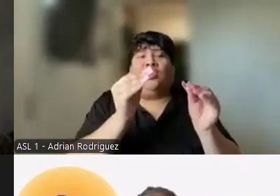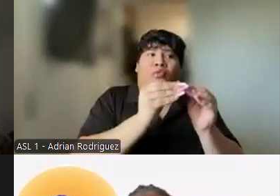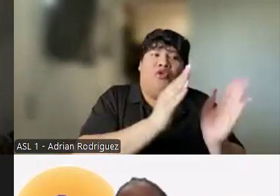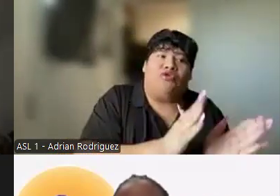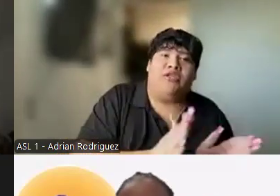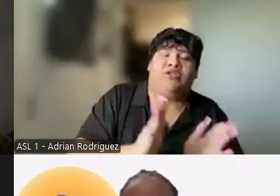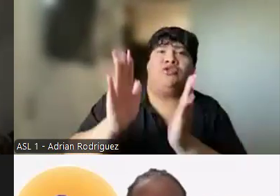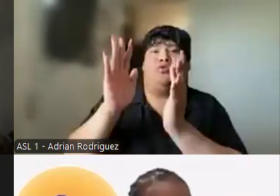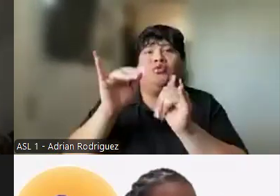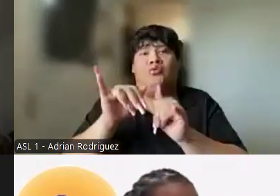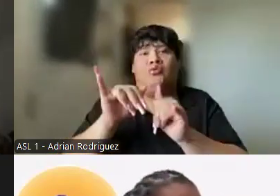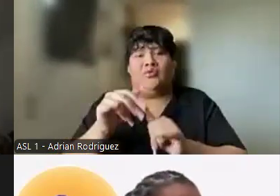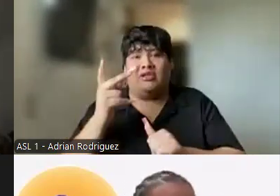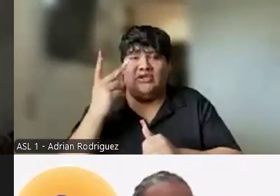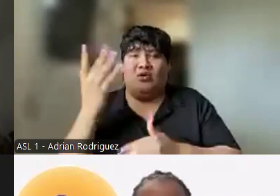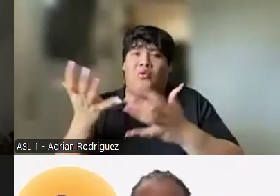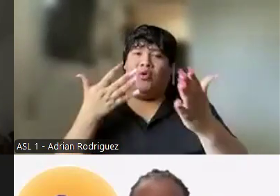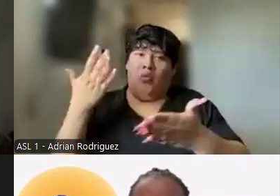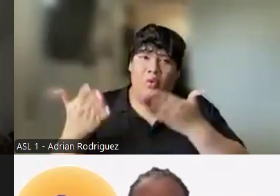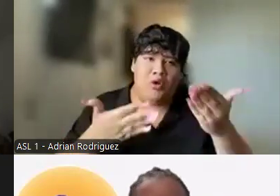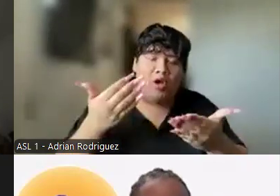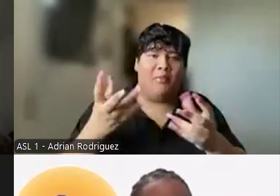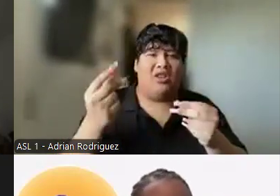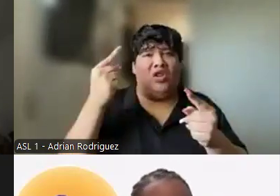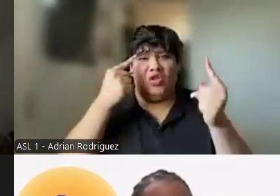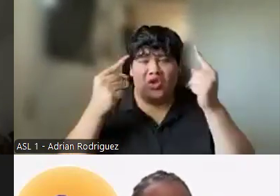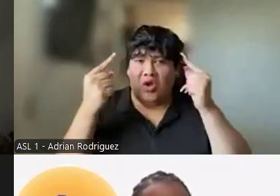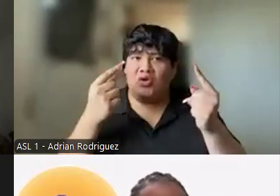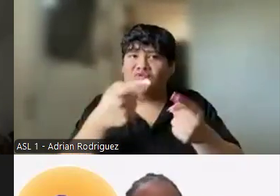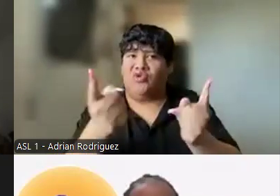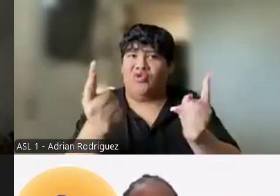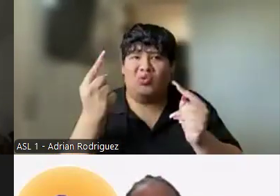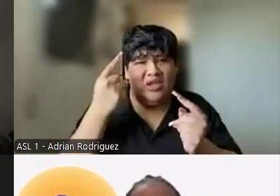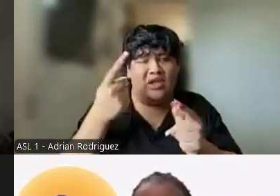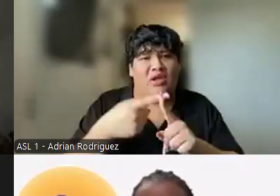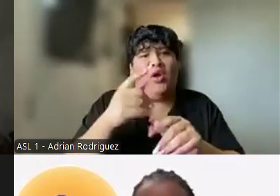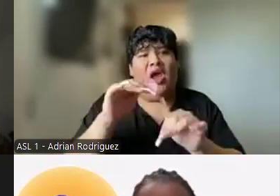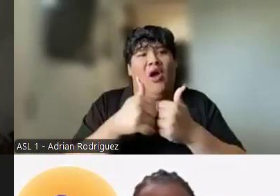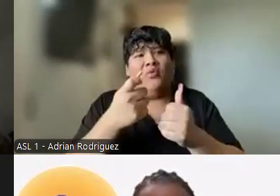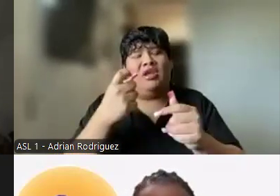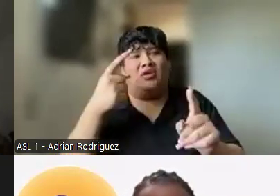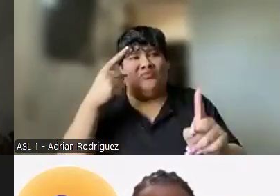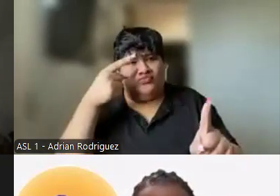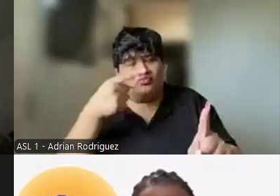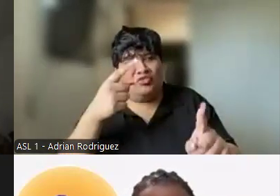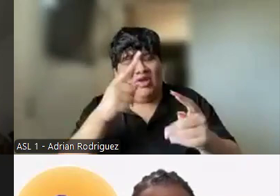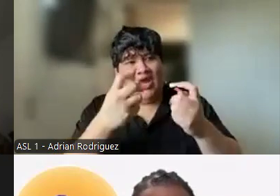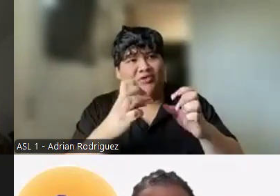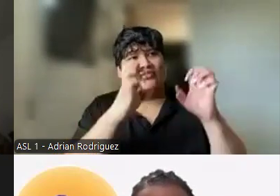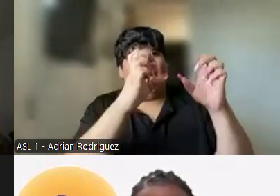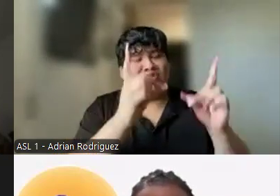phase and certainly welcome additional thoughts from you on how we can continue to educate the